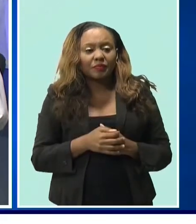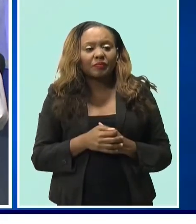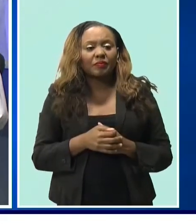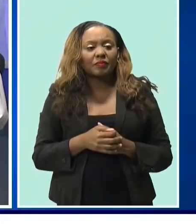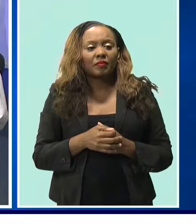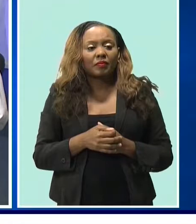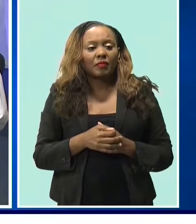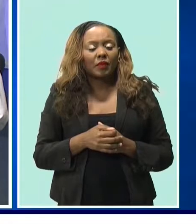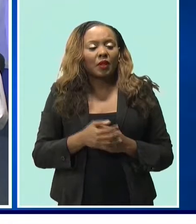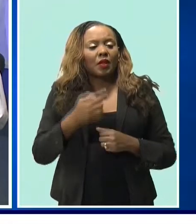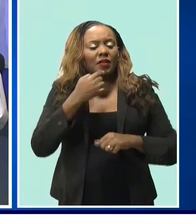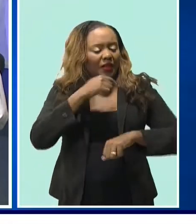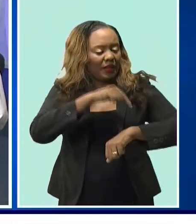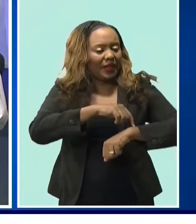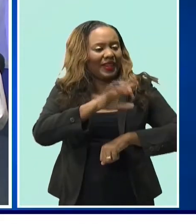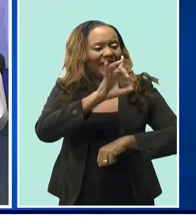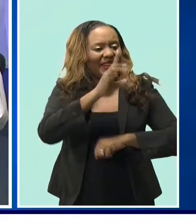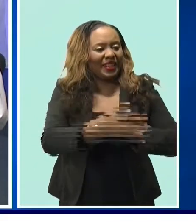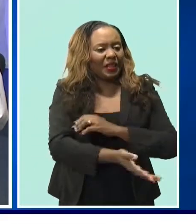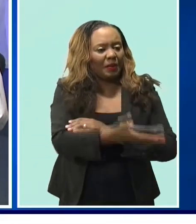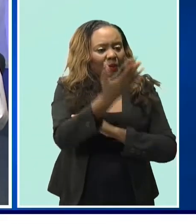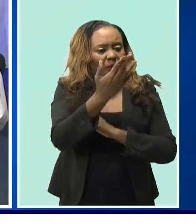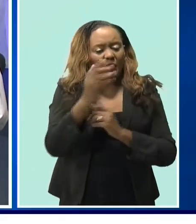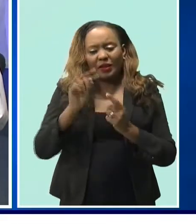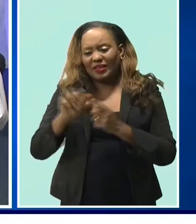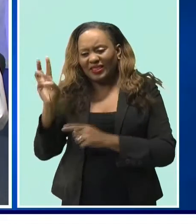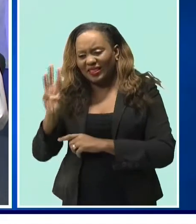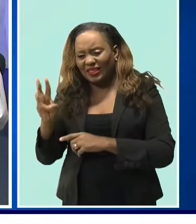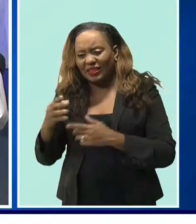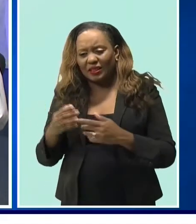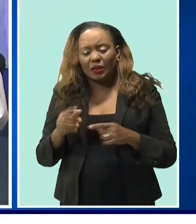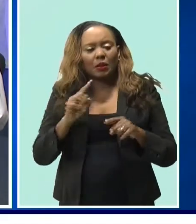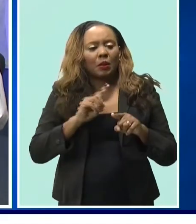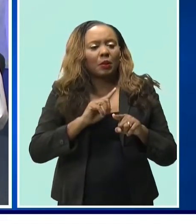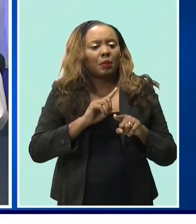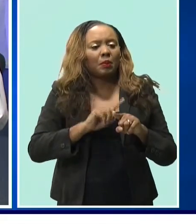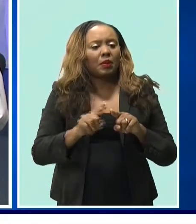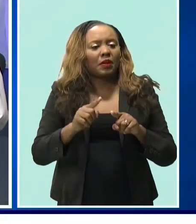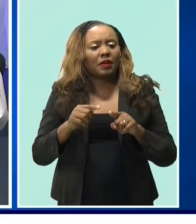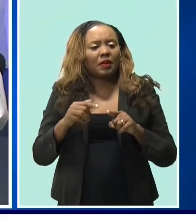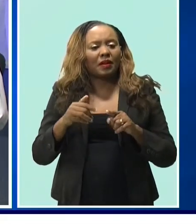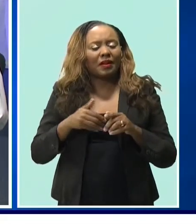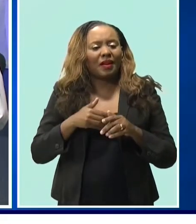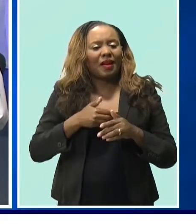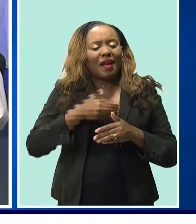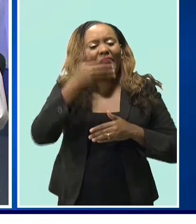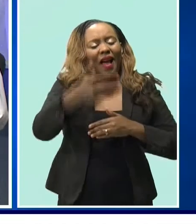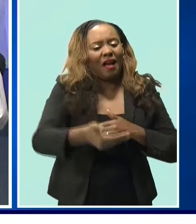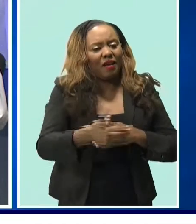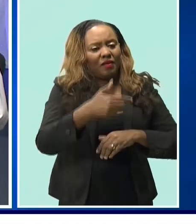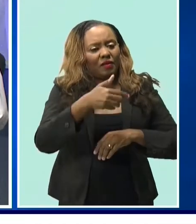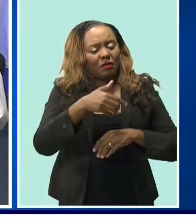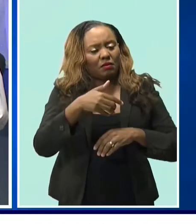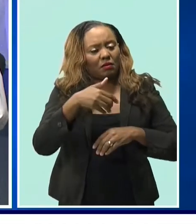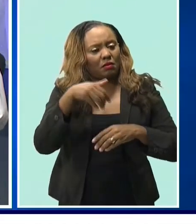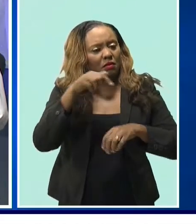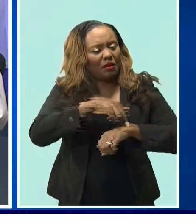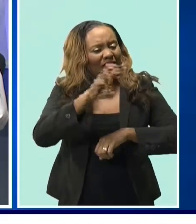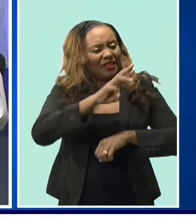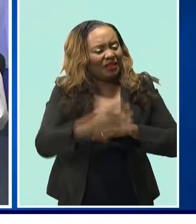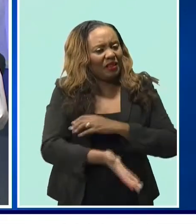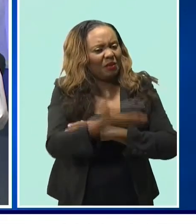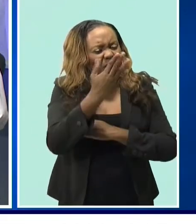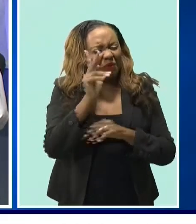is it 8 to 6, 6 to 6, but you can come out after 6 a.m. So is it that it's a little